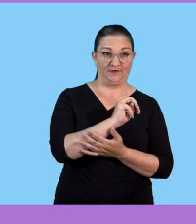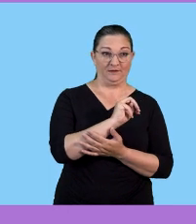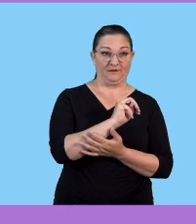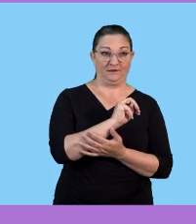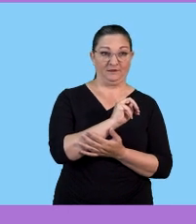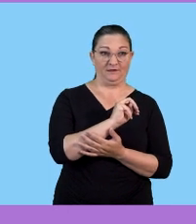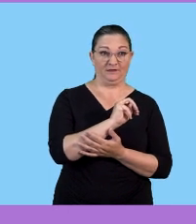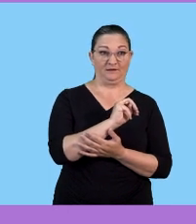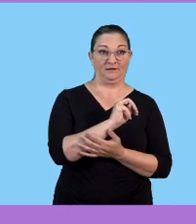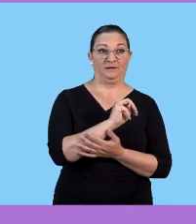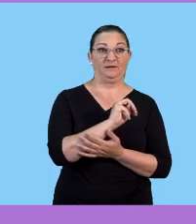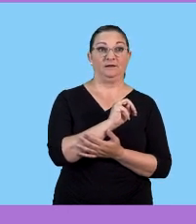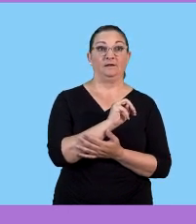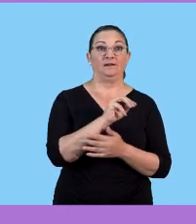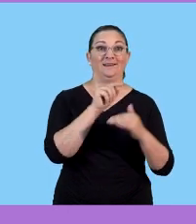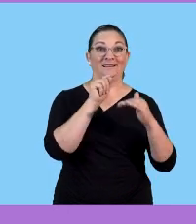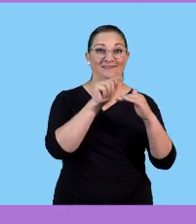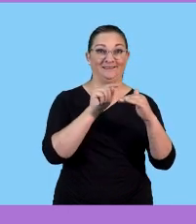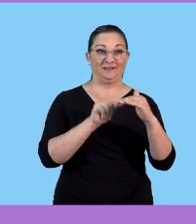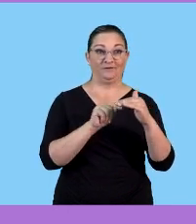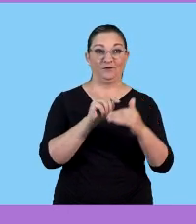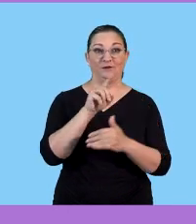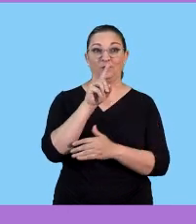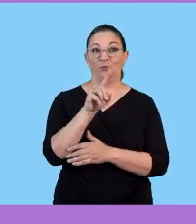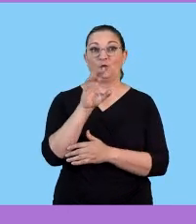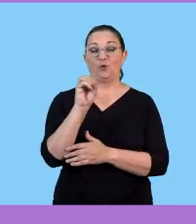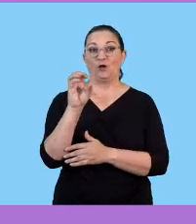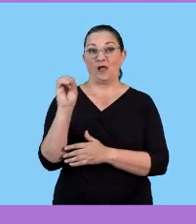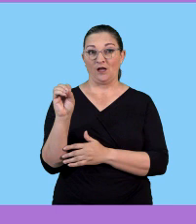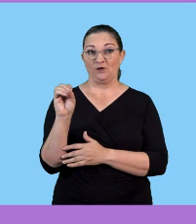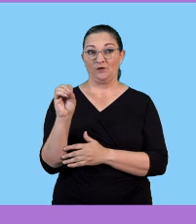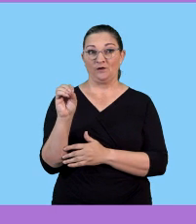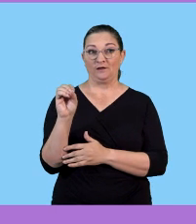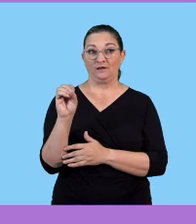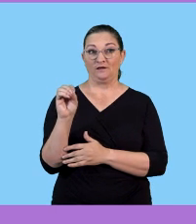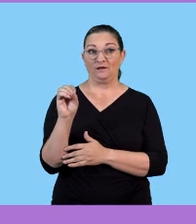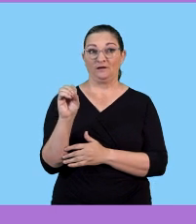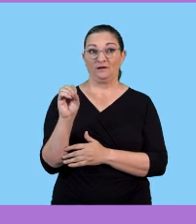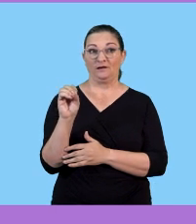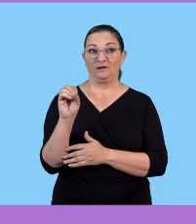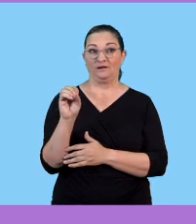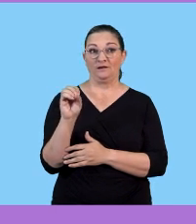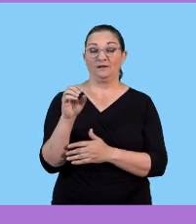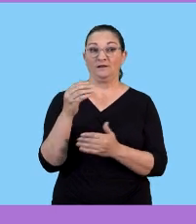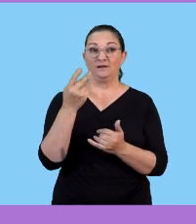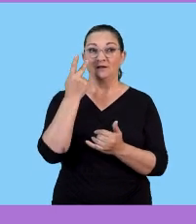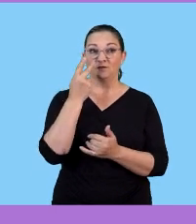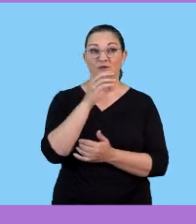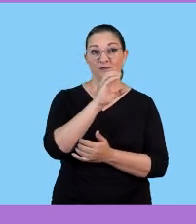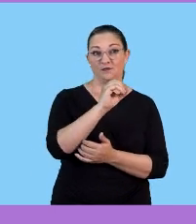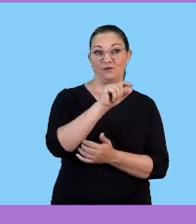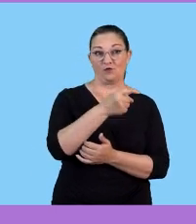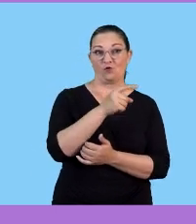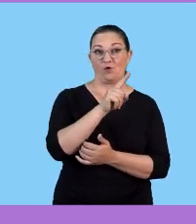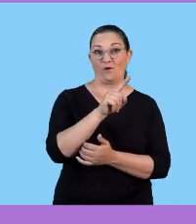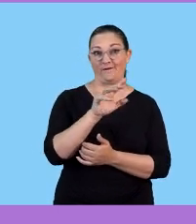got to divide it by 100 and get that 2 meters, which is 0.15. Okay, so